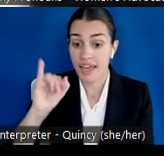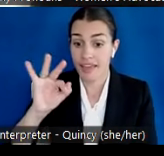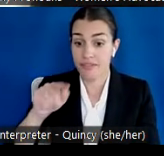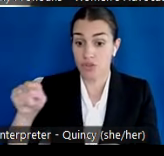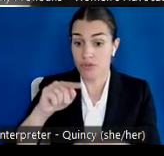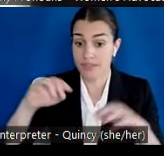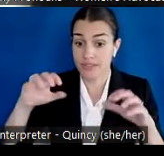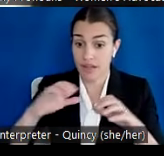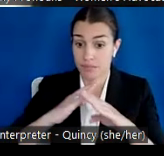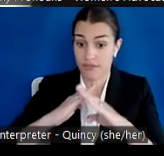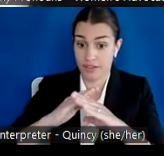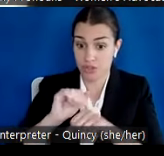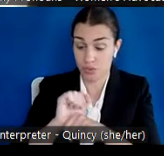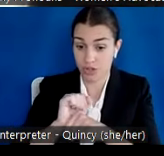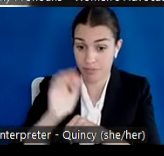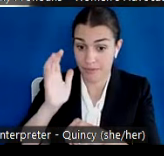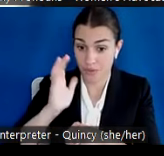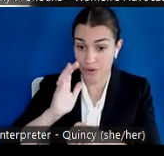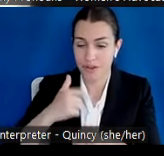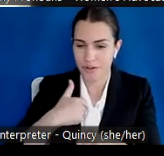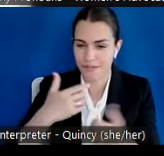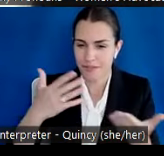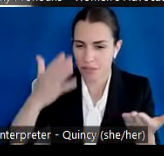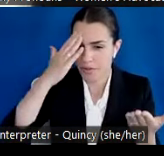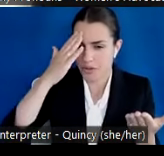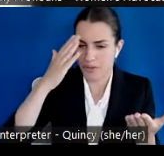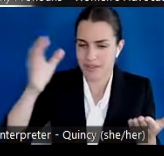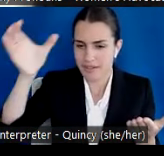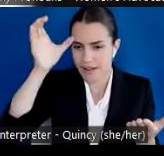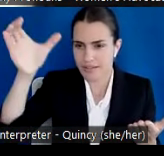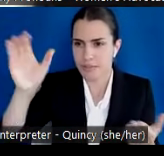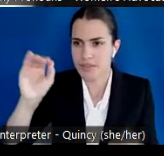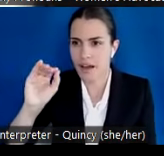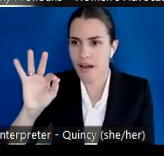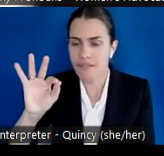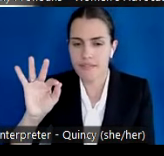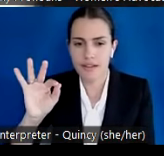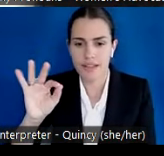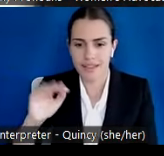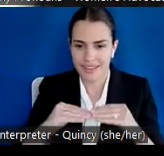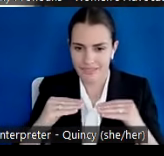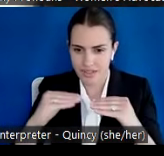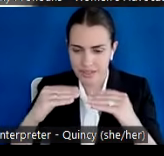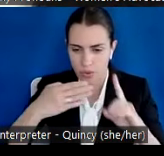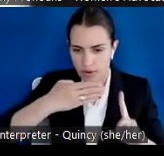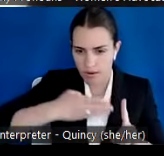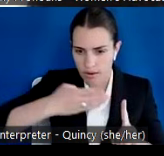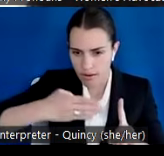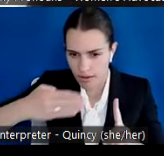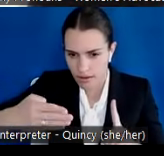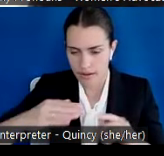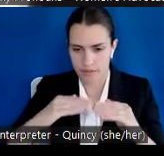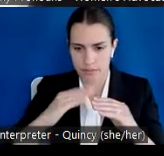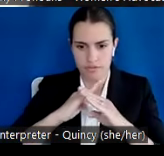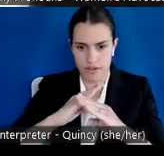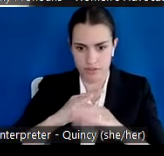before, you're probably familiar with this concept that there are levels to prevention work. So